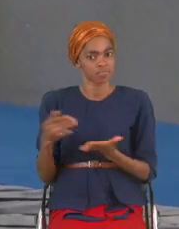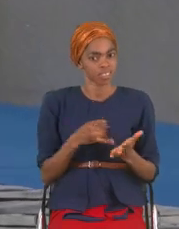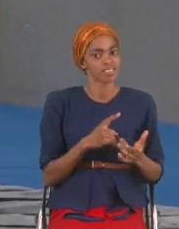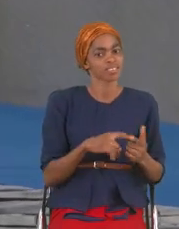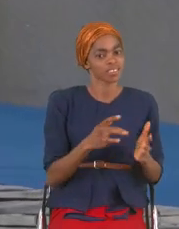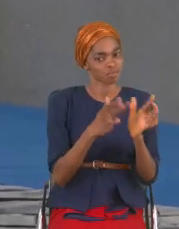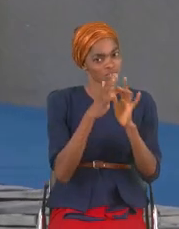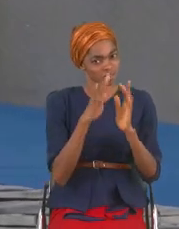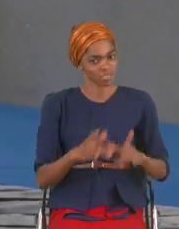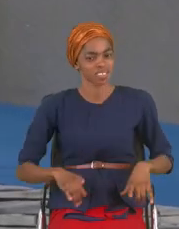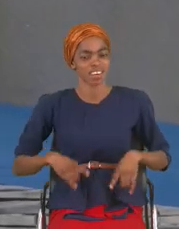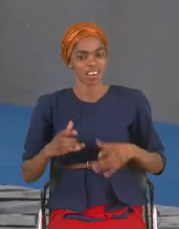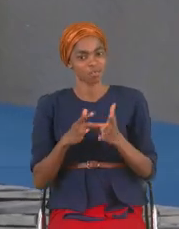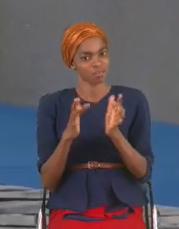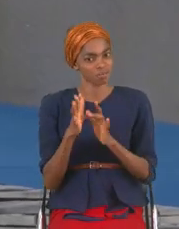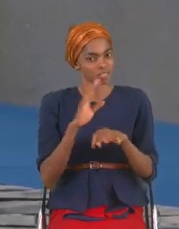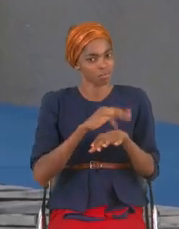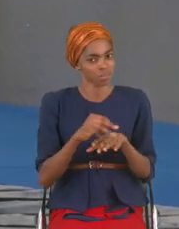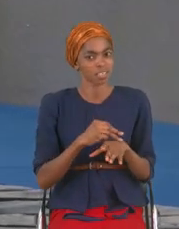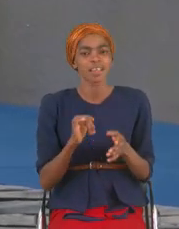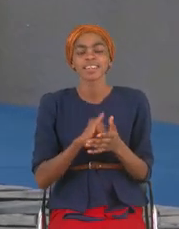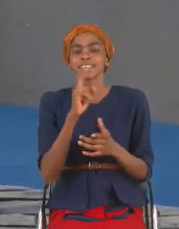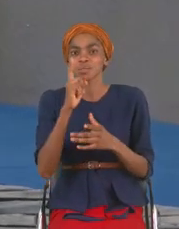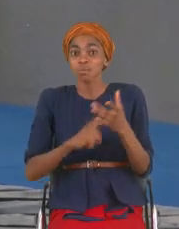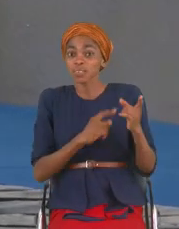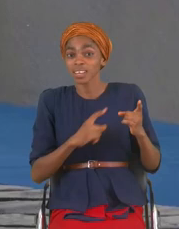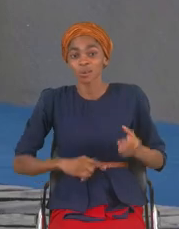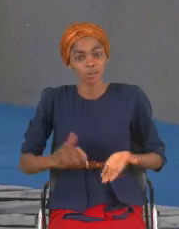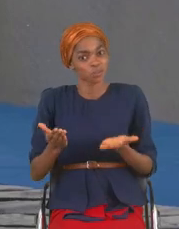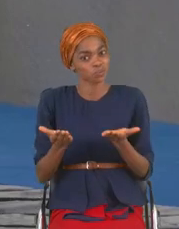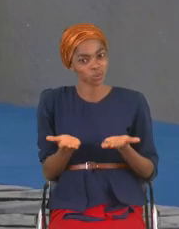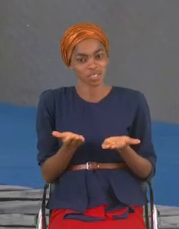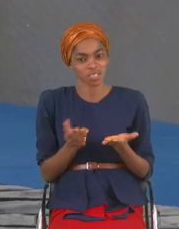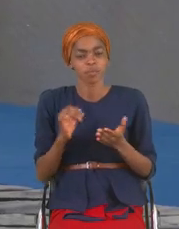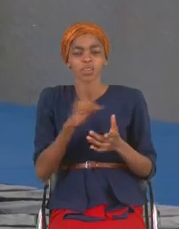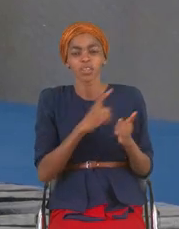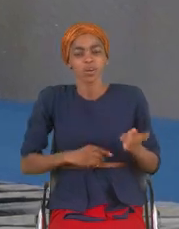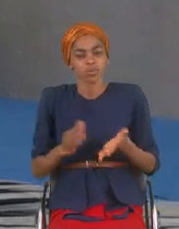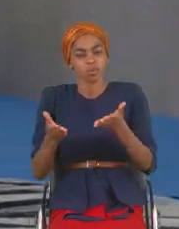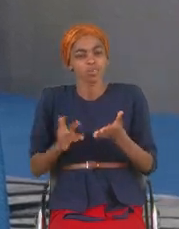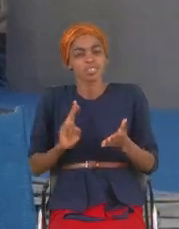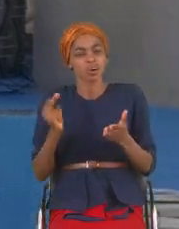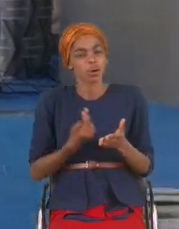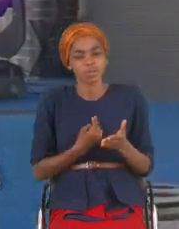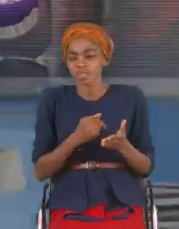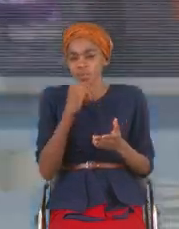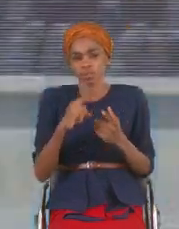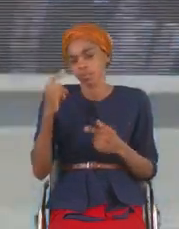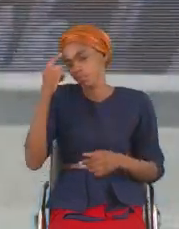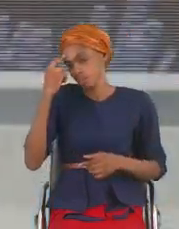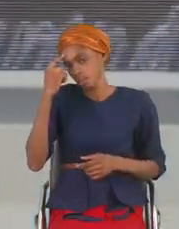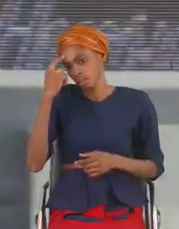and to the Christian ministry. That's what the Lord wants. He wants us not to be thinking of what